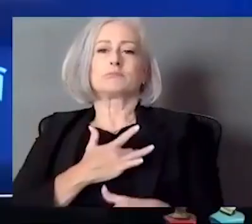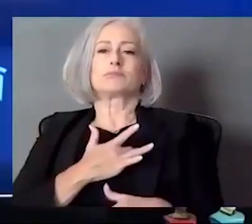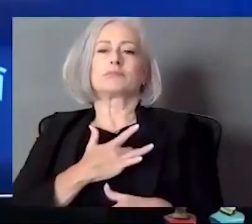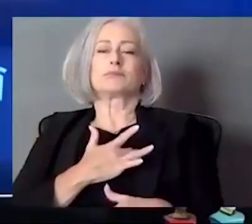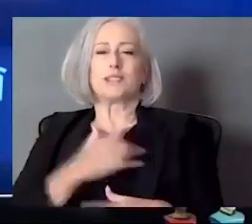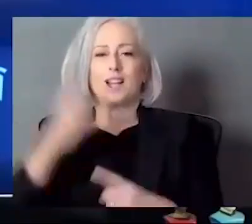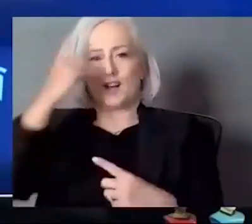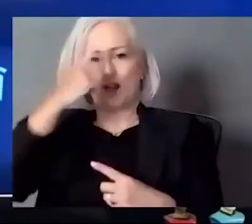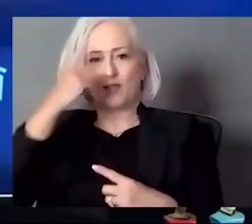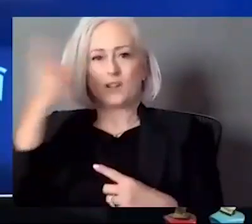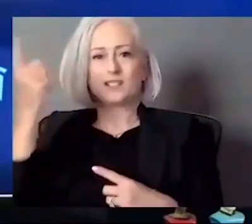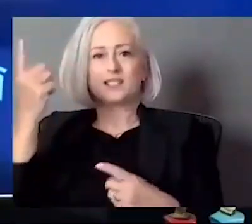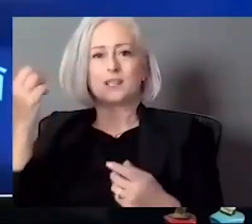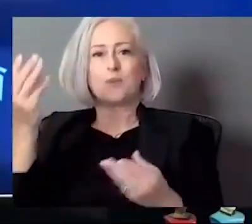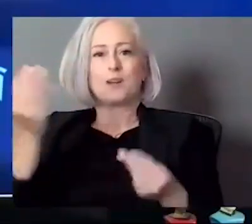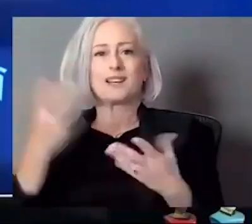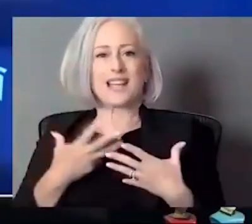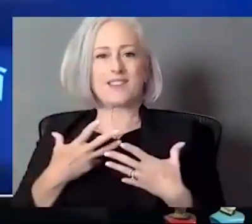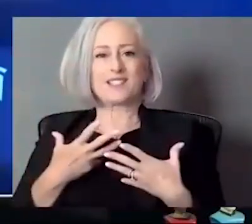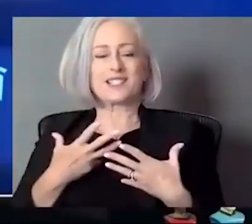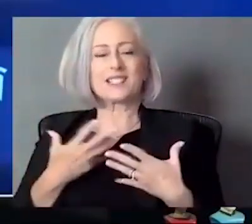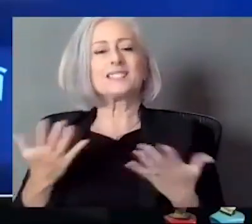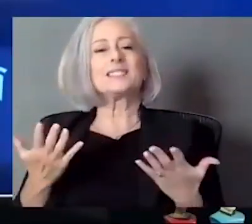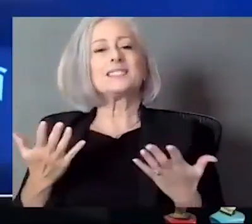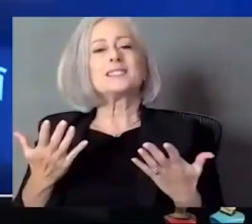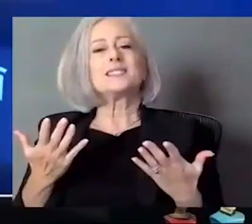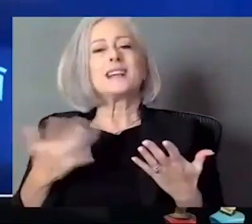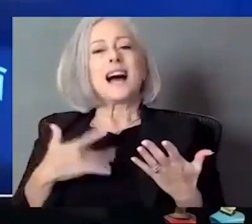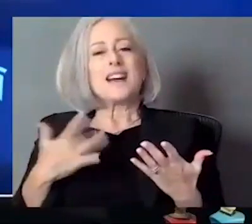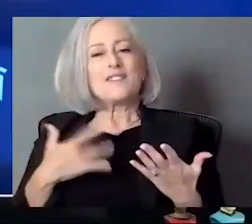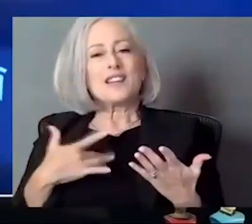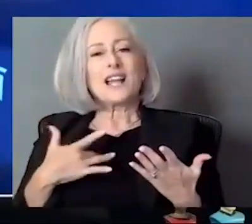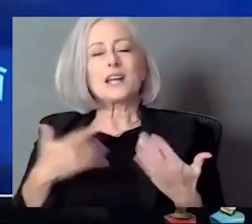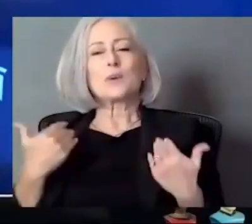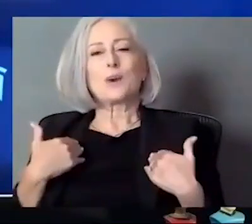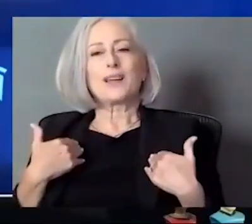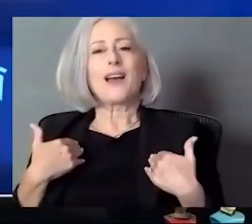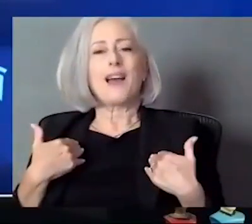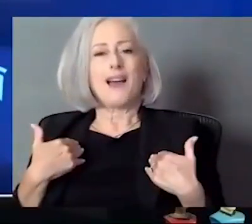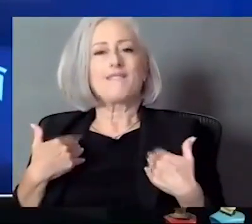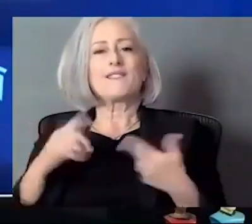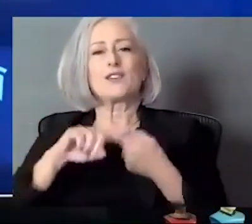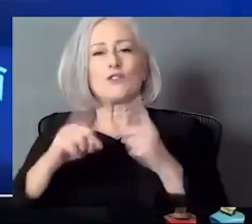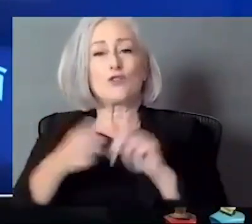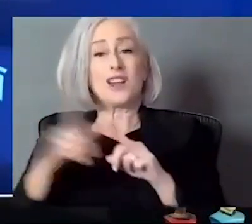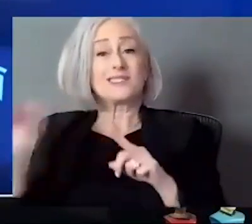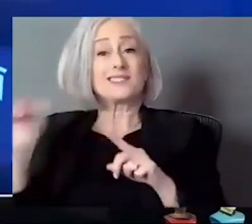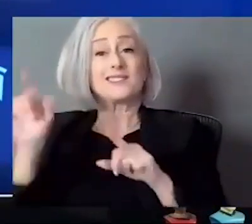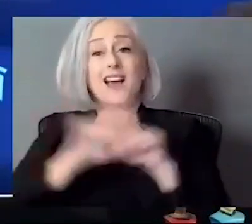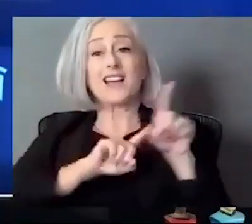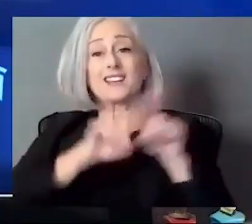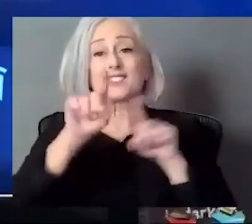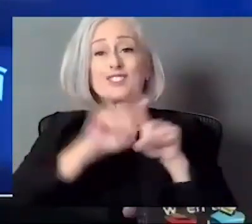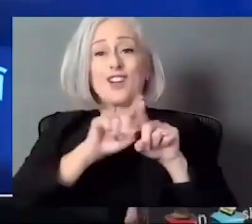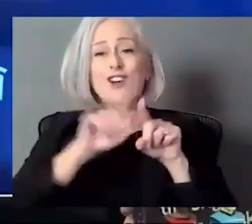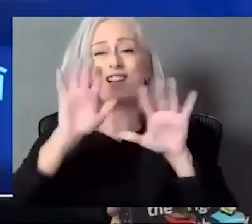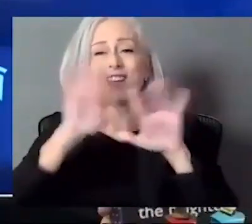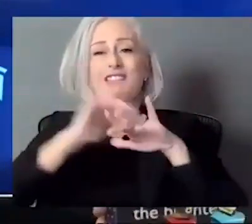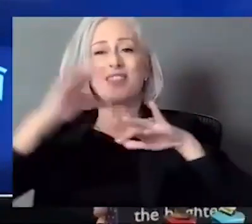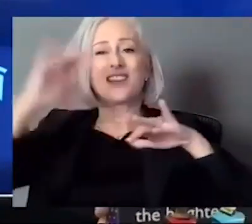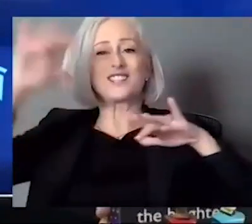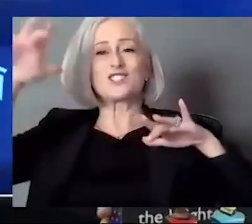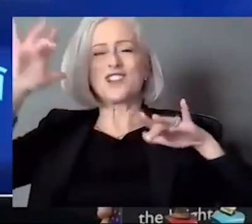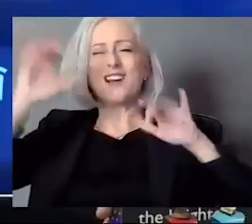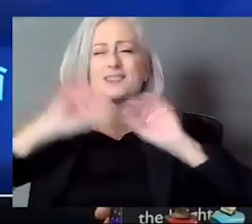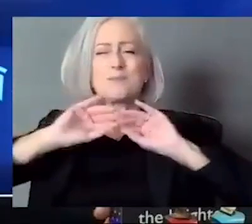us. Because I feel like we've got friends on this program. And, friends are like stars. They shine the brightest when the sky is darkest. That should be a model for